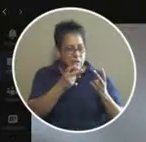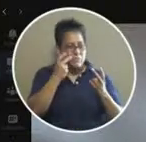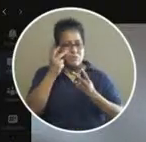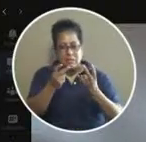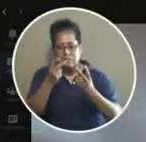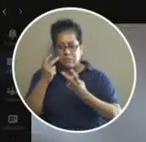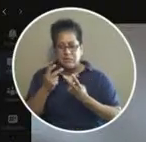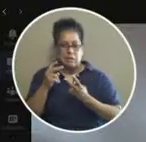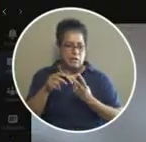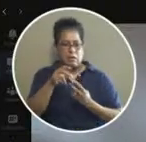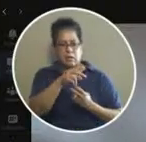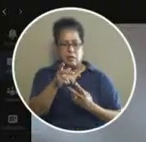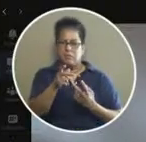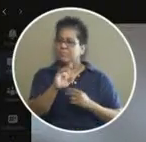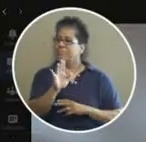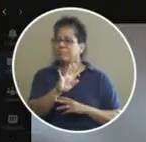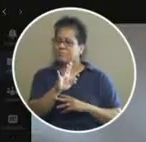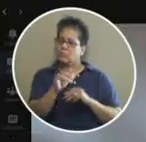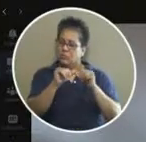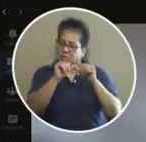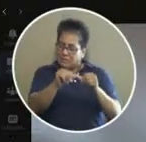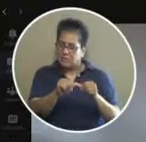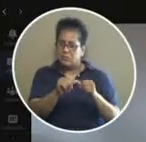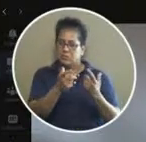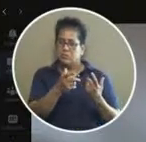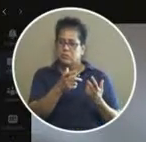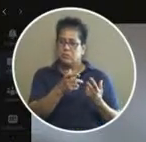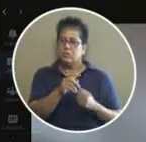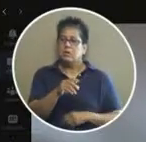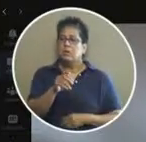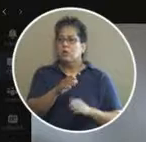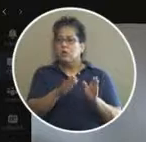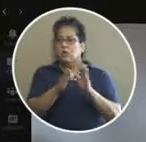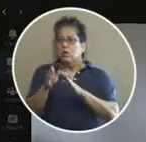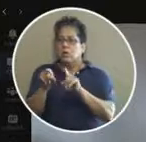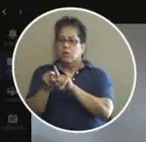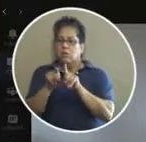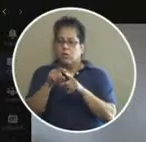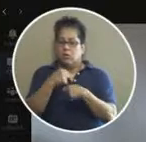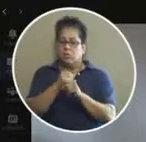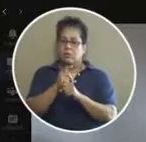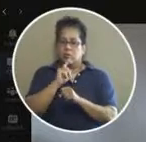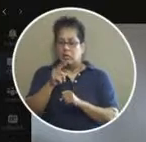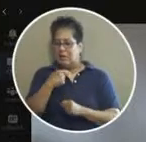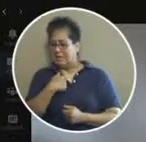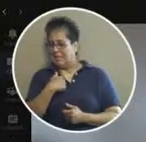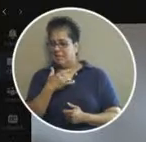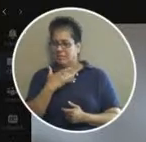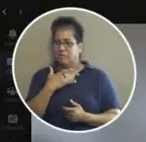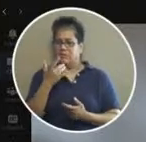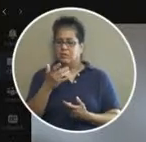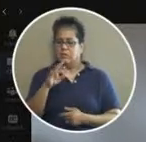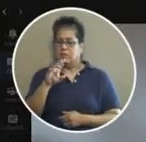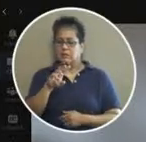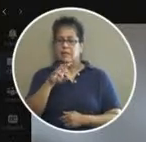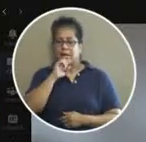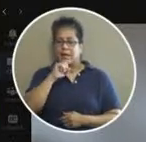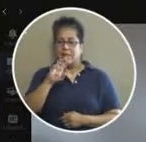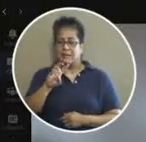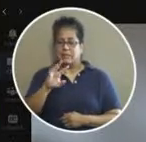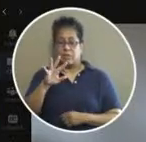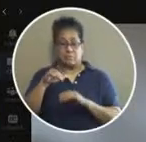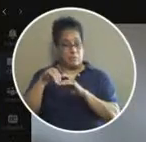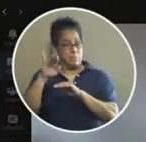We continue to reinforce that. We also want to make sure, and I think we're doing okay here, and that 65 or